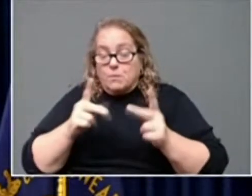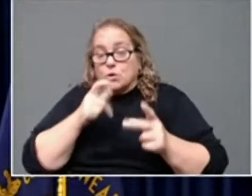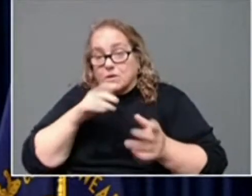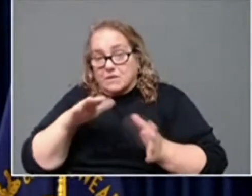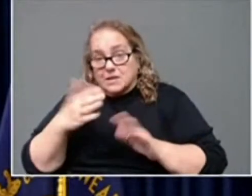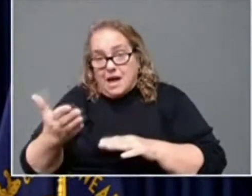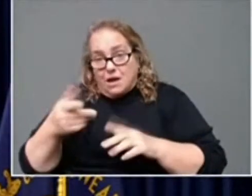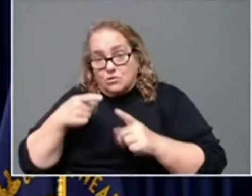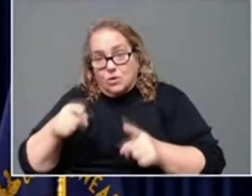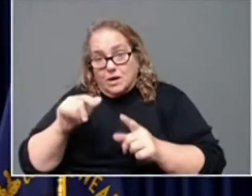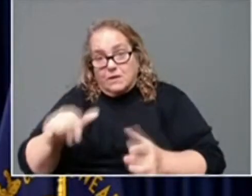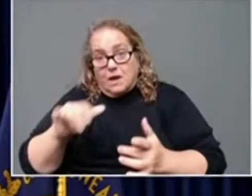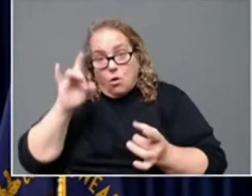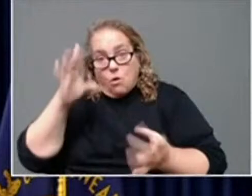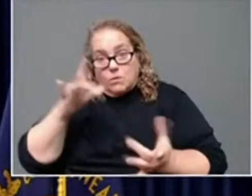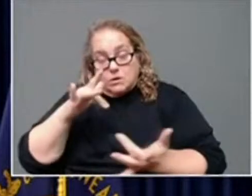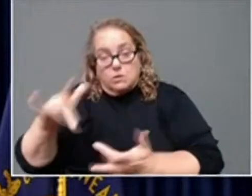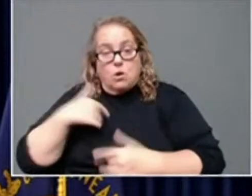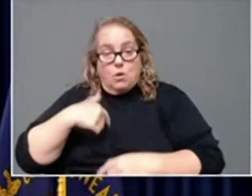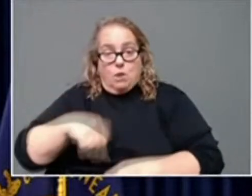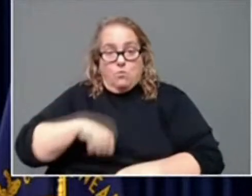are proud to announce that we have now had